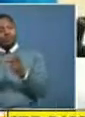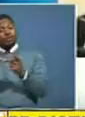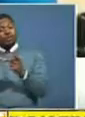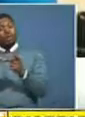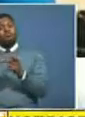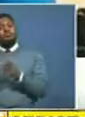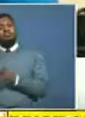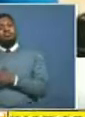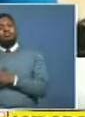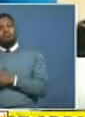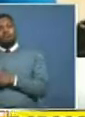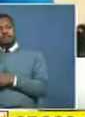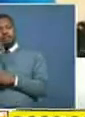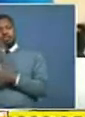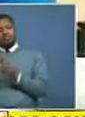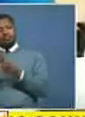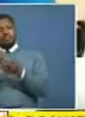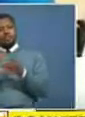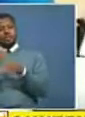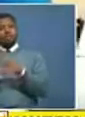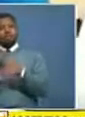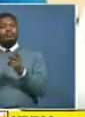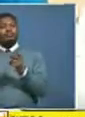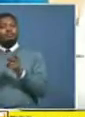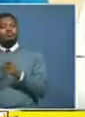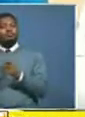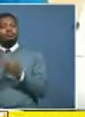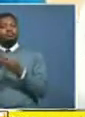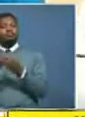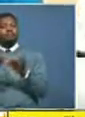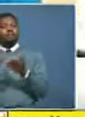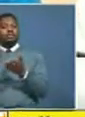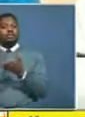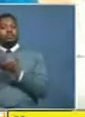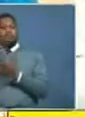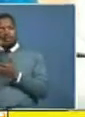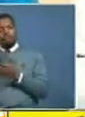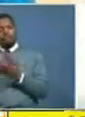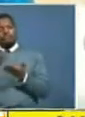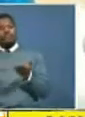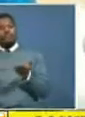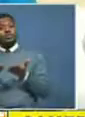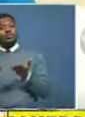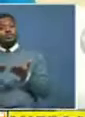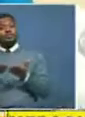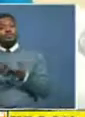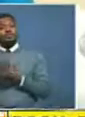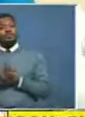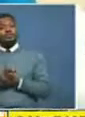can add it accordingly. So that's basically why I came to select this.